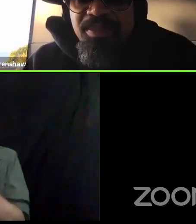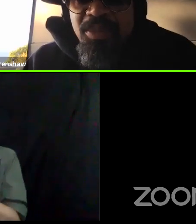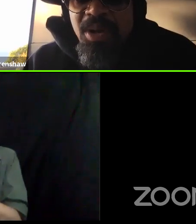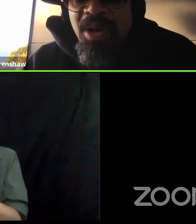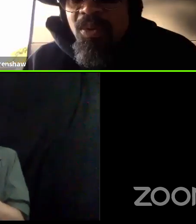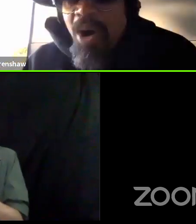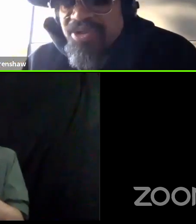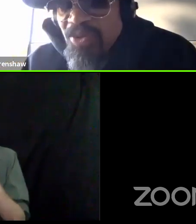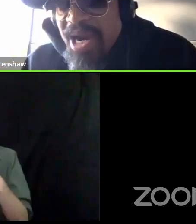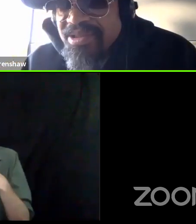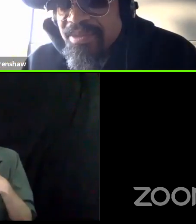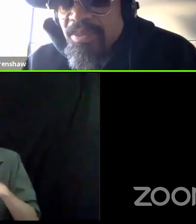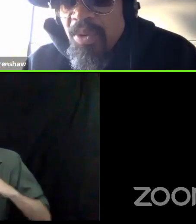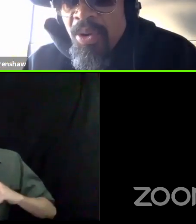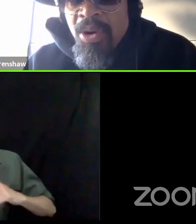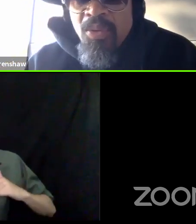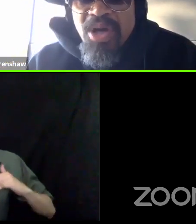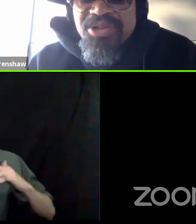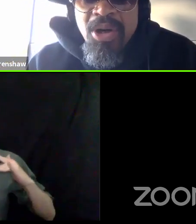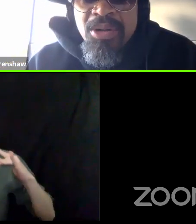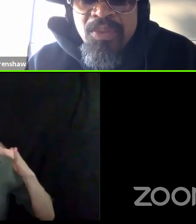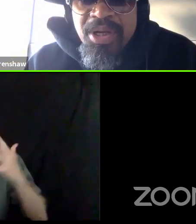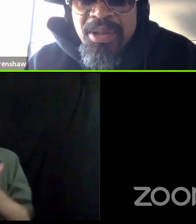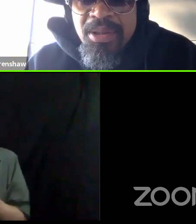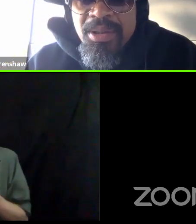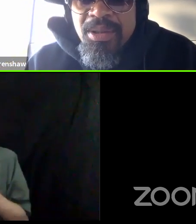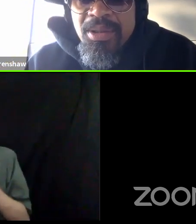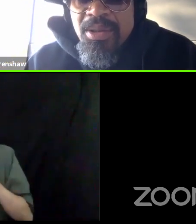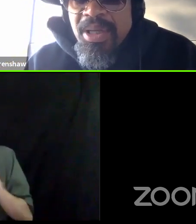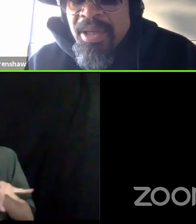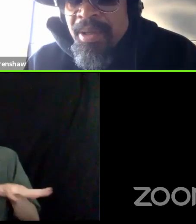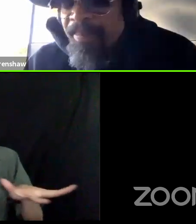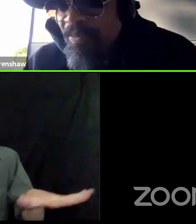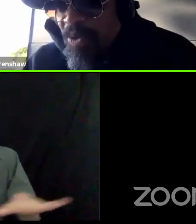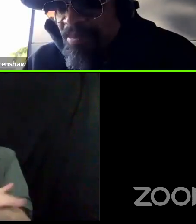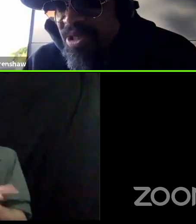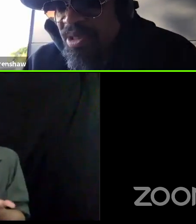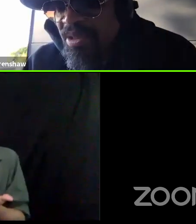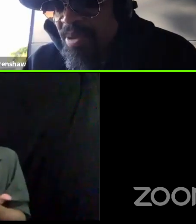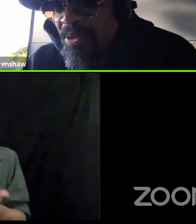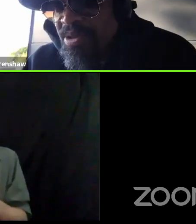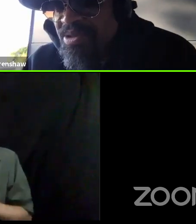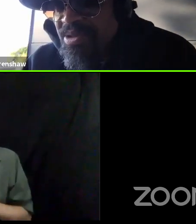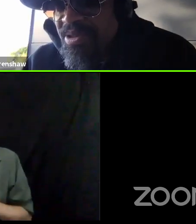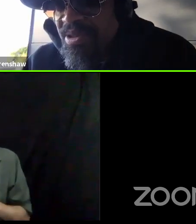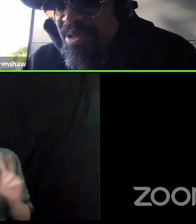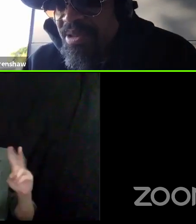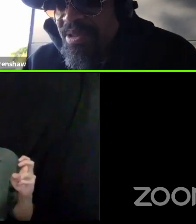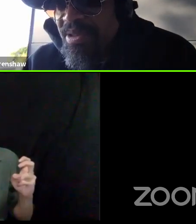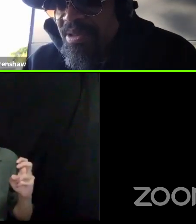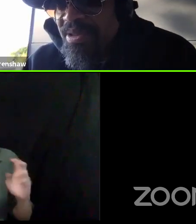breaking. Water's rising, wash it all away. And what I'm talking about is